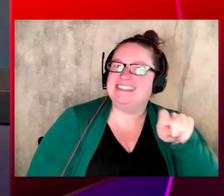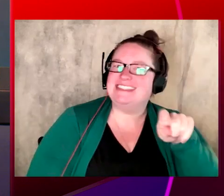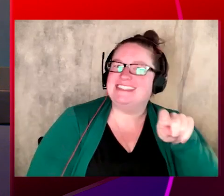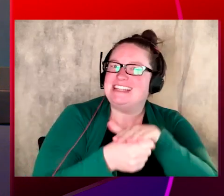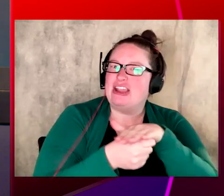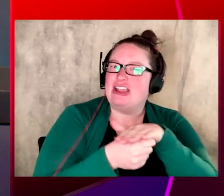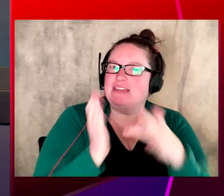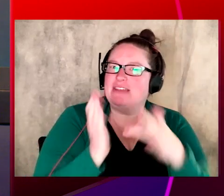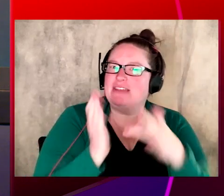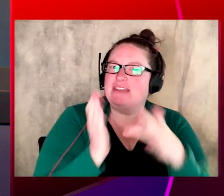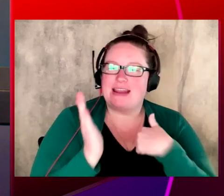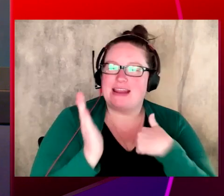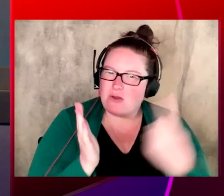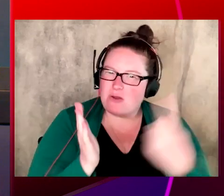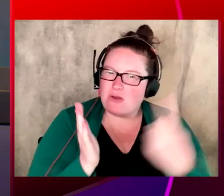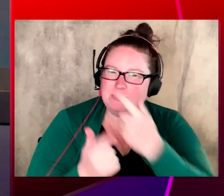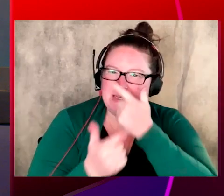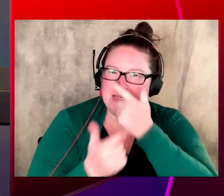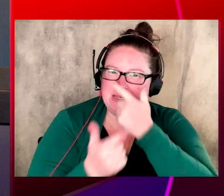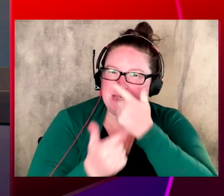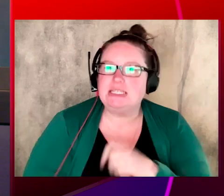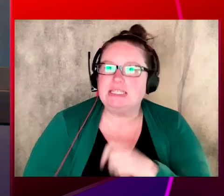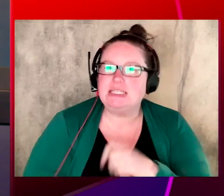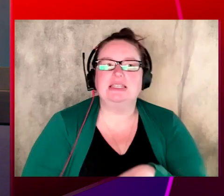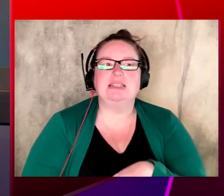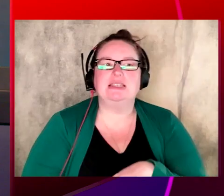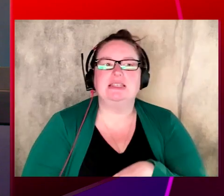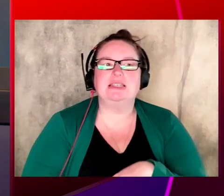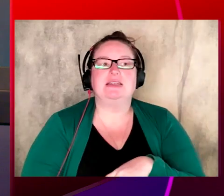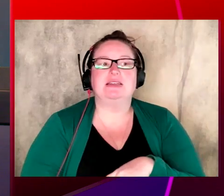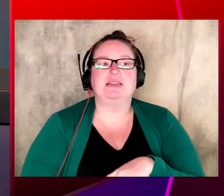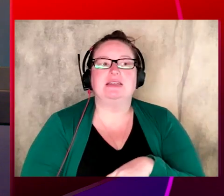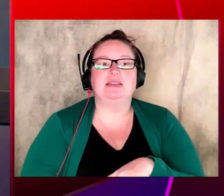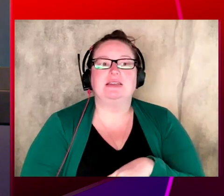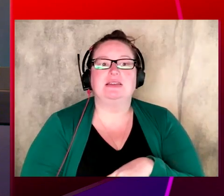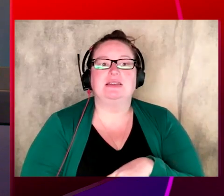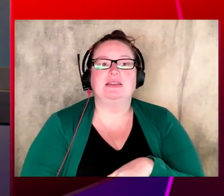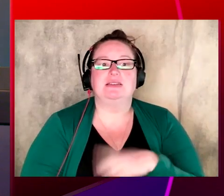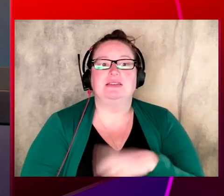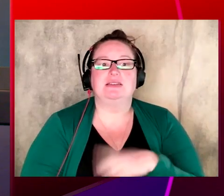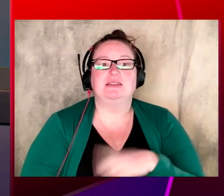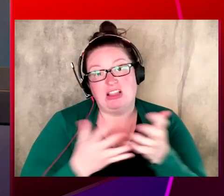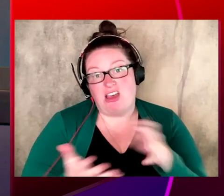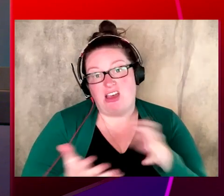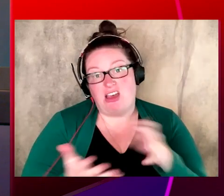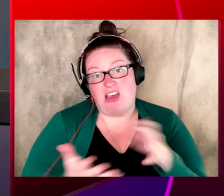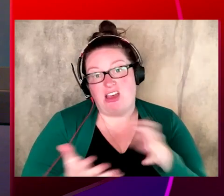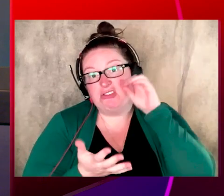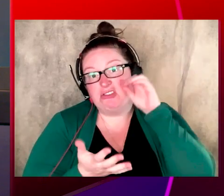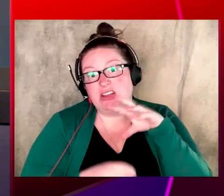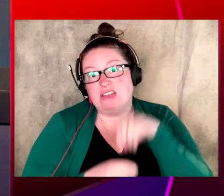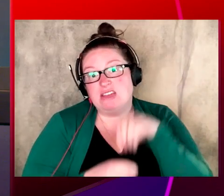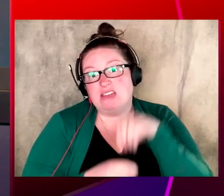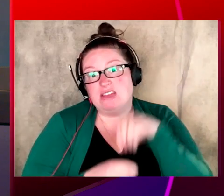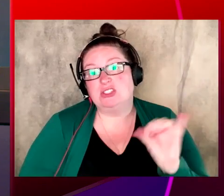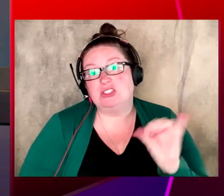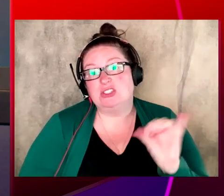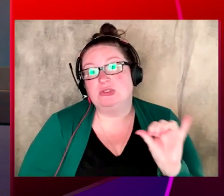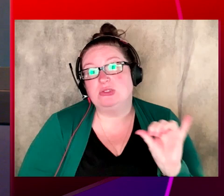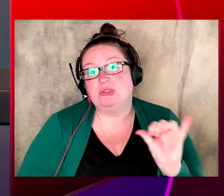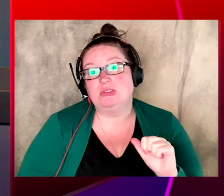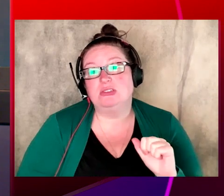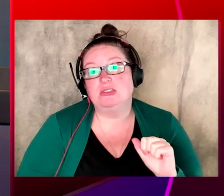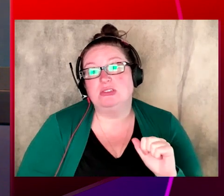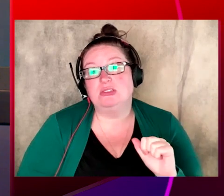just very interested in, but it's there's a lot of learning curve to it. Even I've